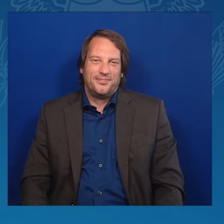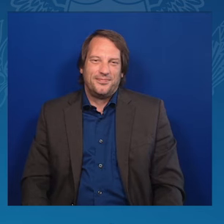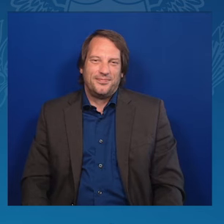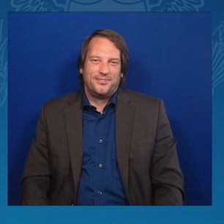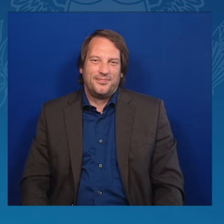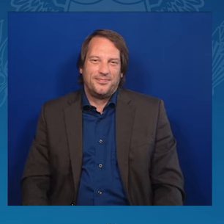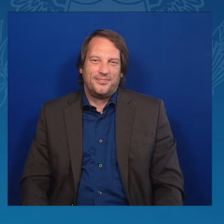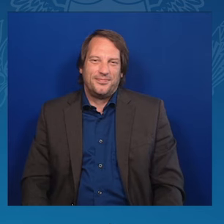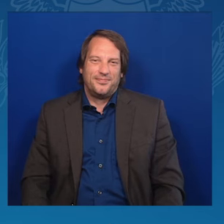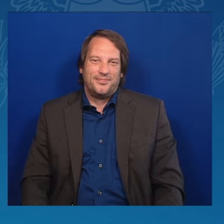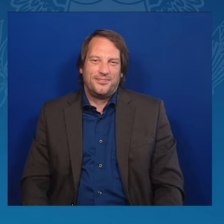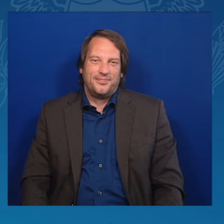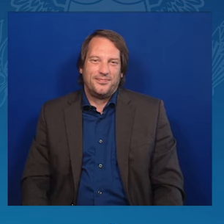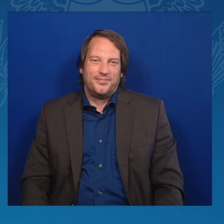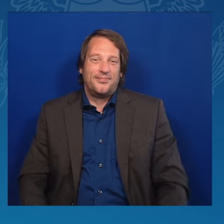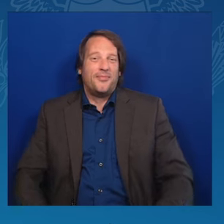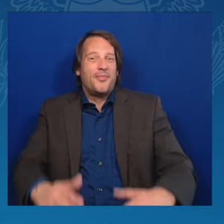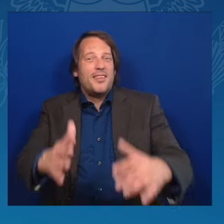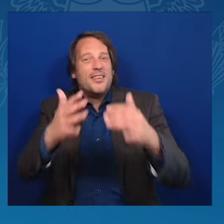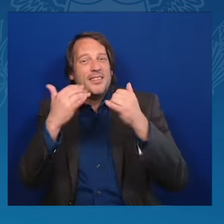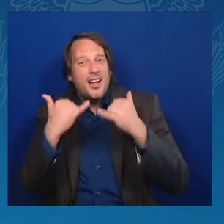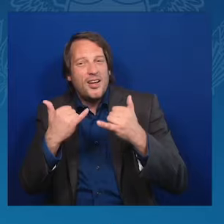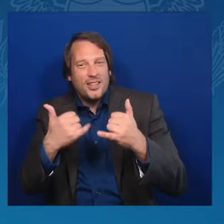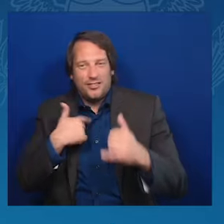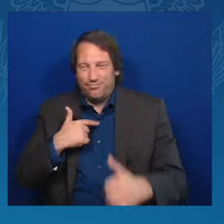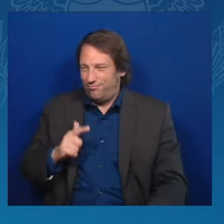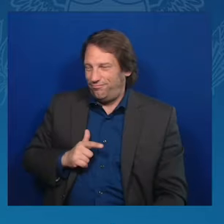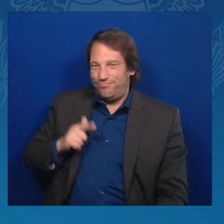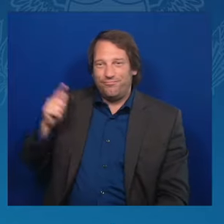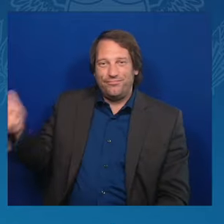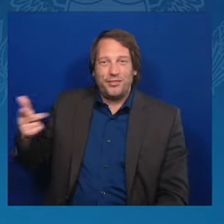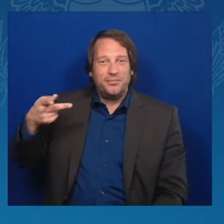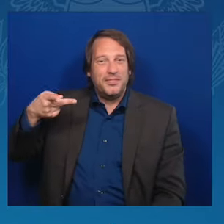And now I present the Prime Minister.